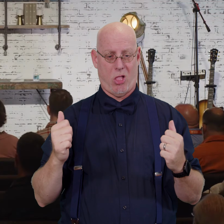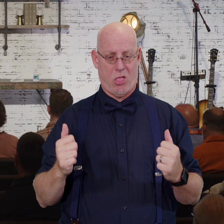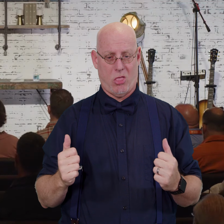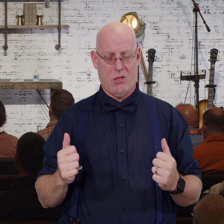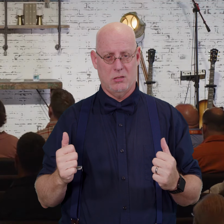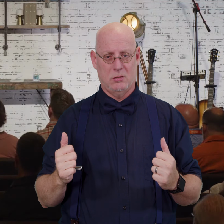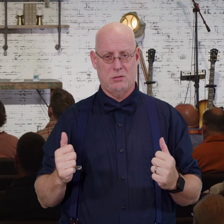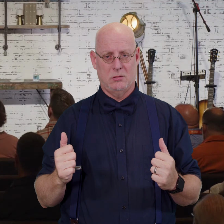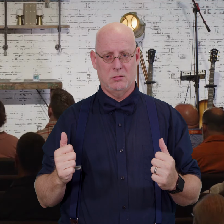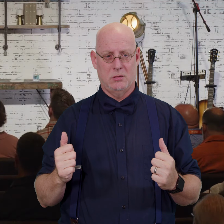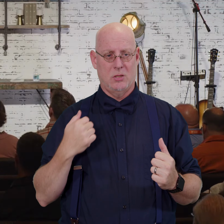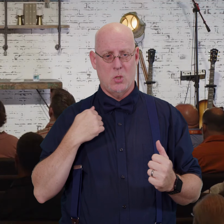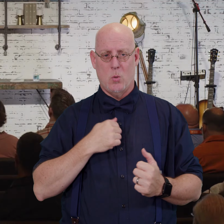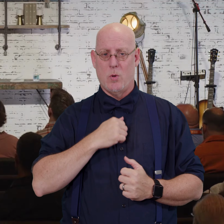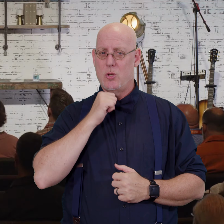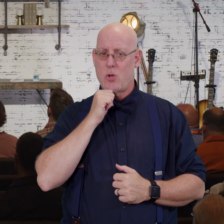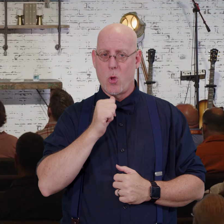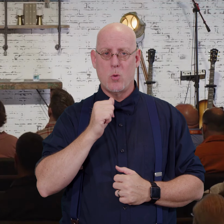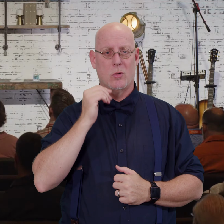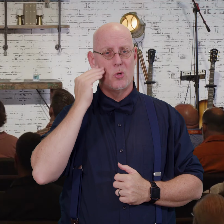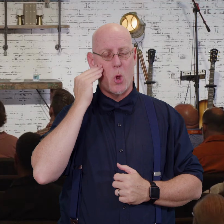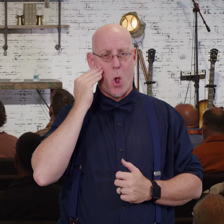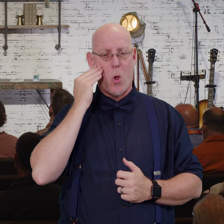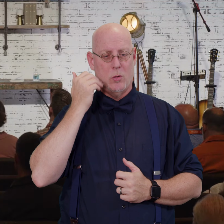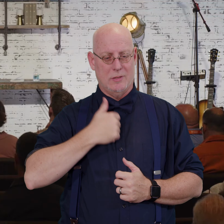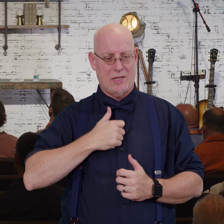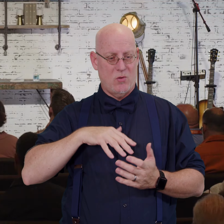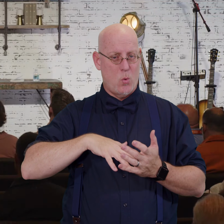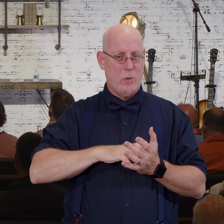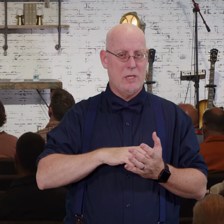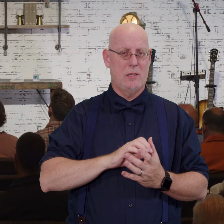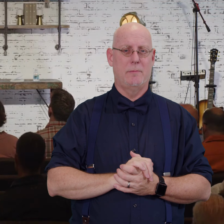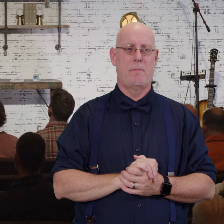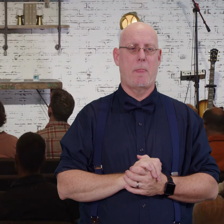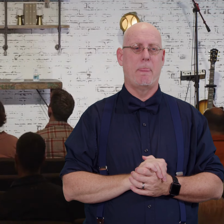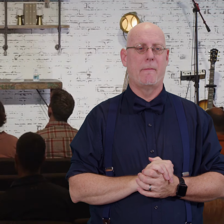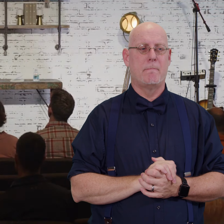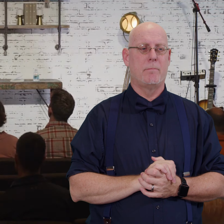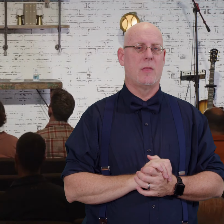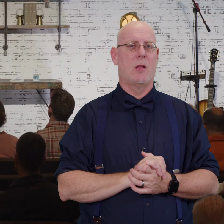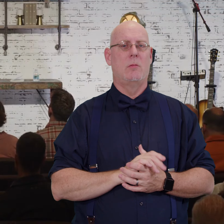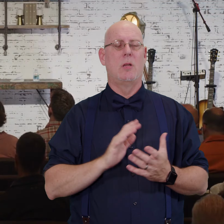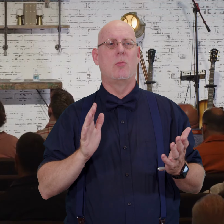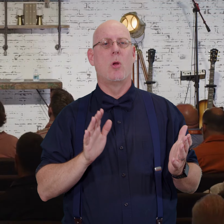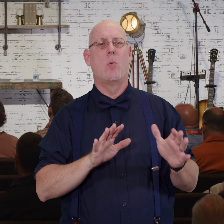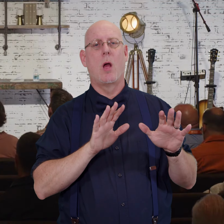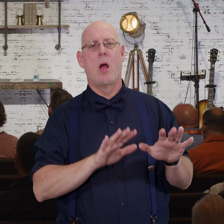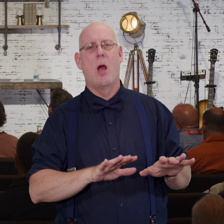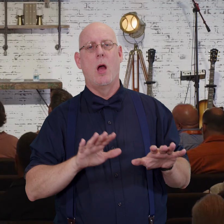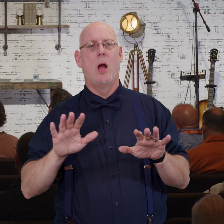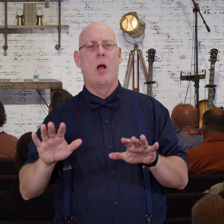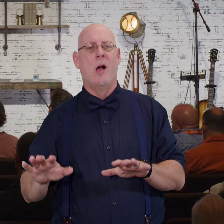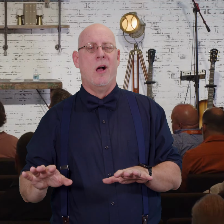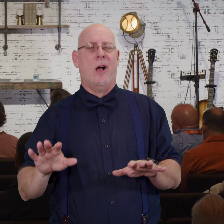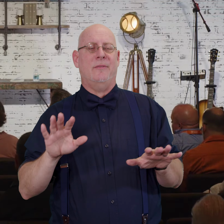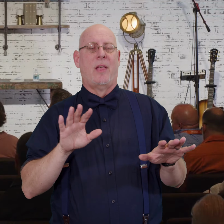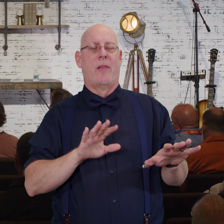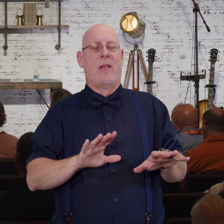disintegrating, and we don't even know that we're weak. We're lulled into, rocked into this state